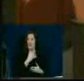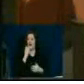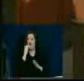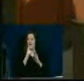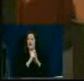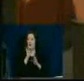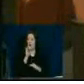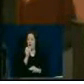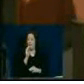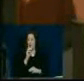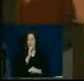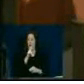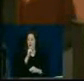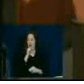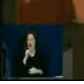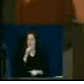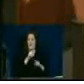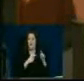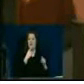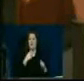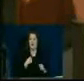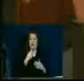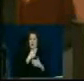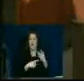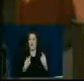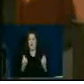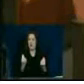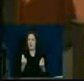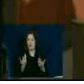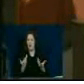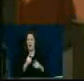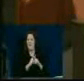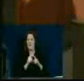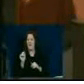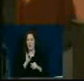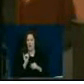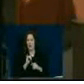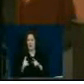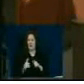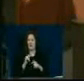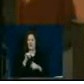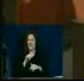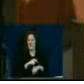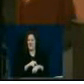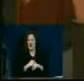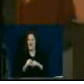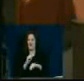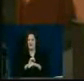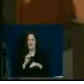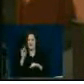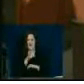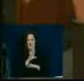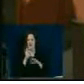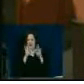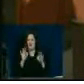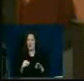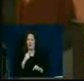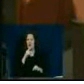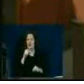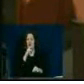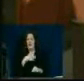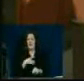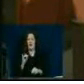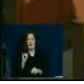form or not, and you couldn't tell me what to do, but you also then submitted a form and said you didn't like